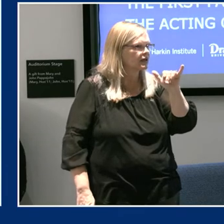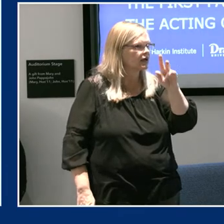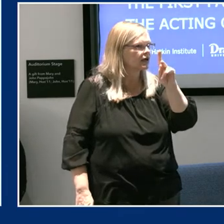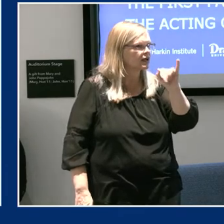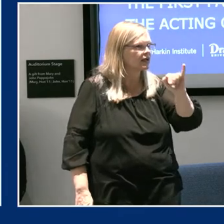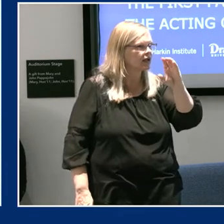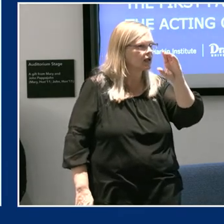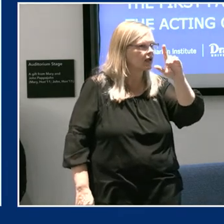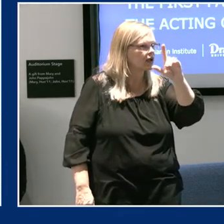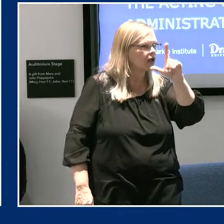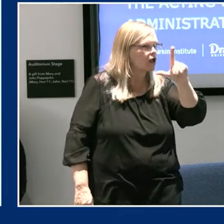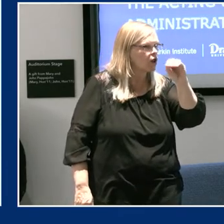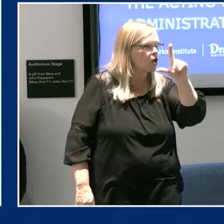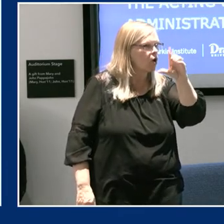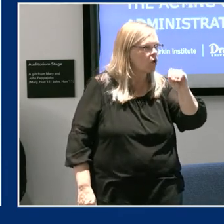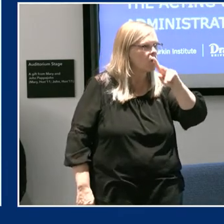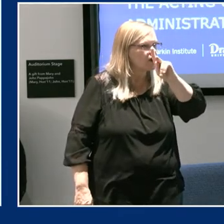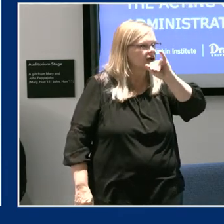Kijakazi.